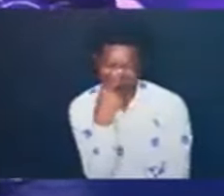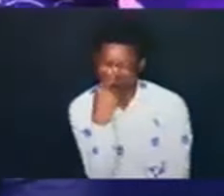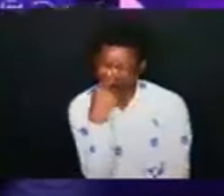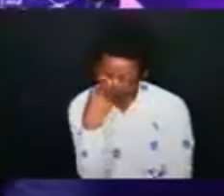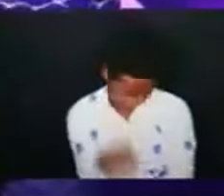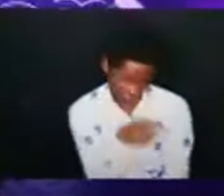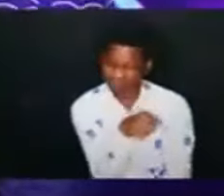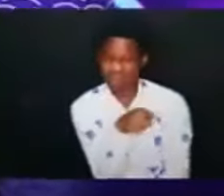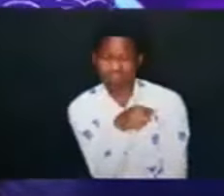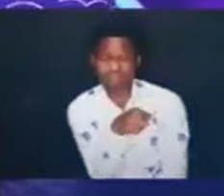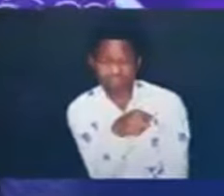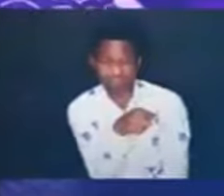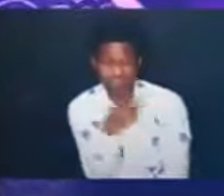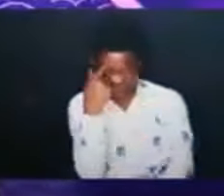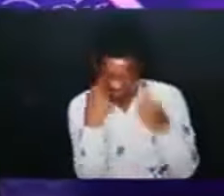so